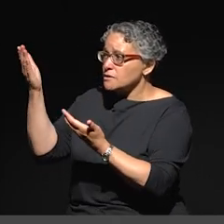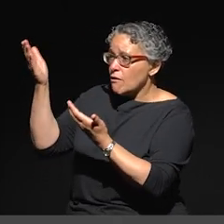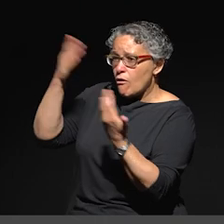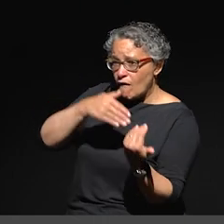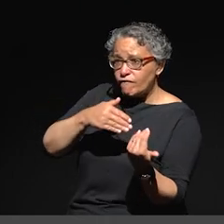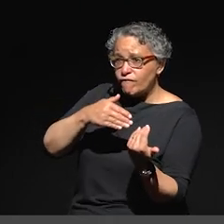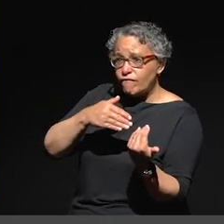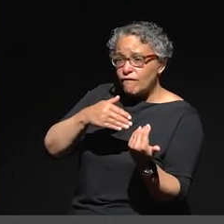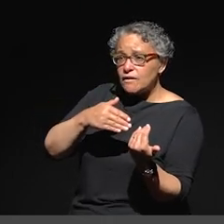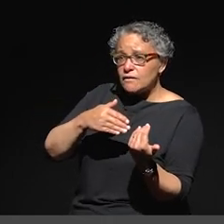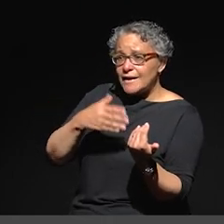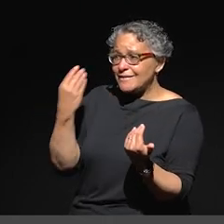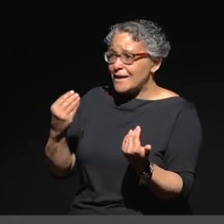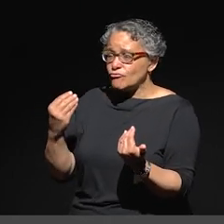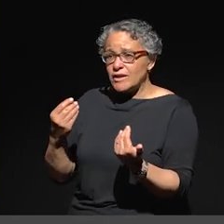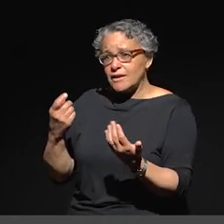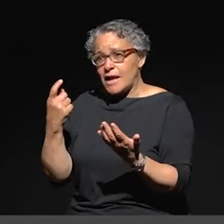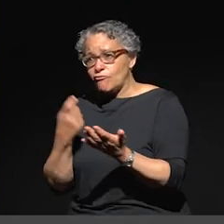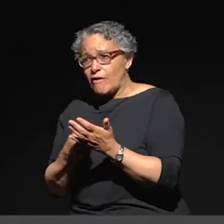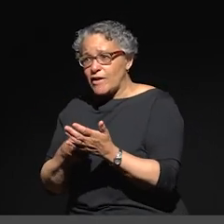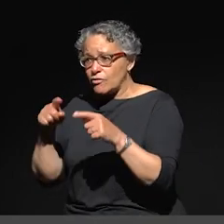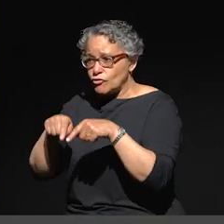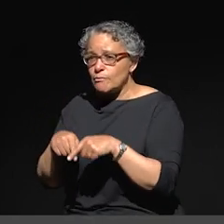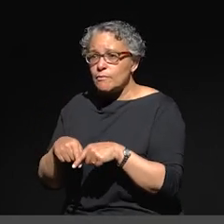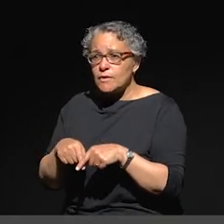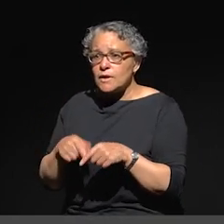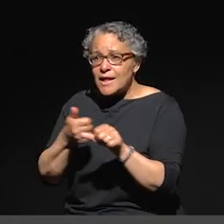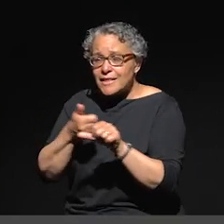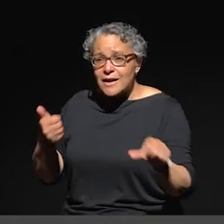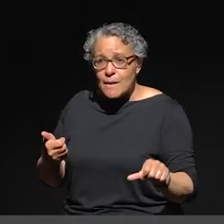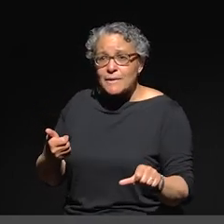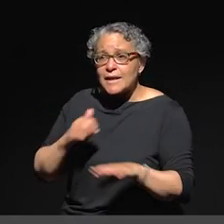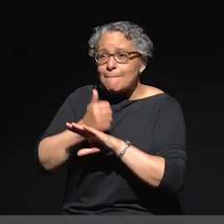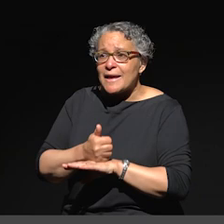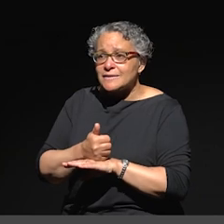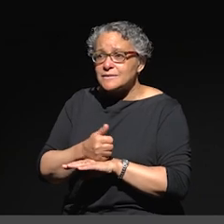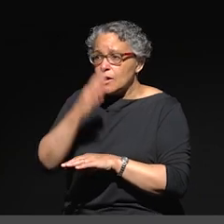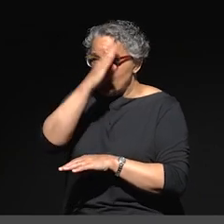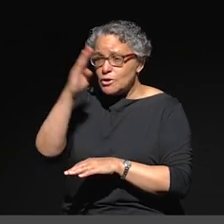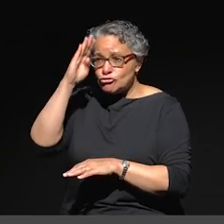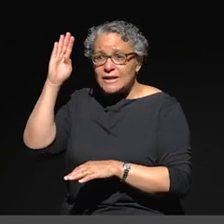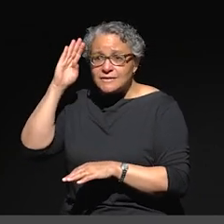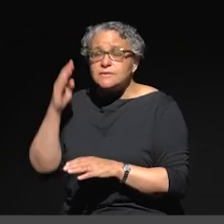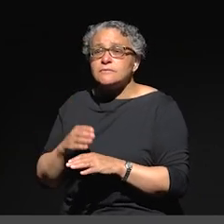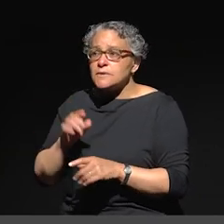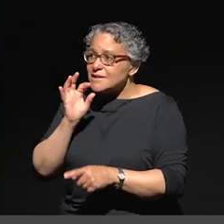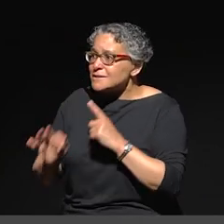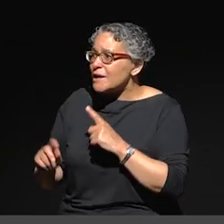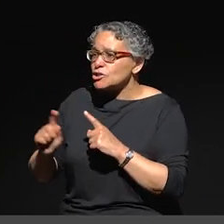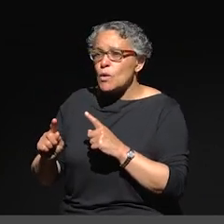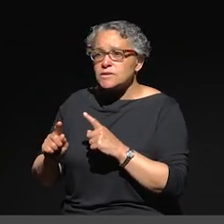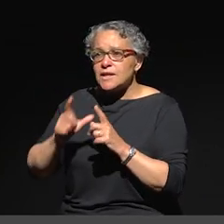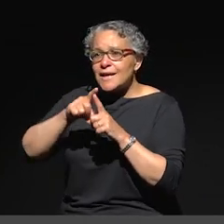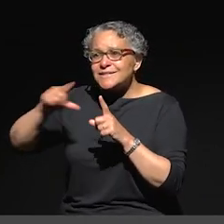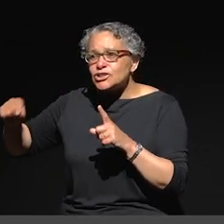room. And a company called Facta Marte, who are based in Madrid, who specialize in digital